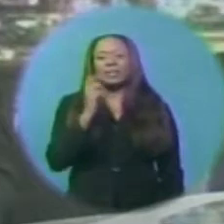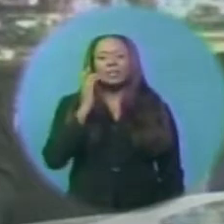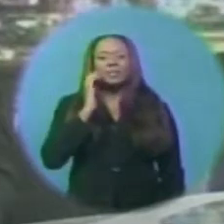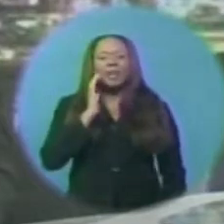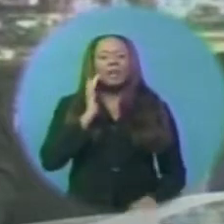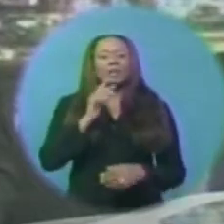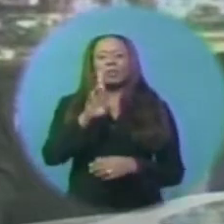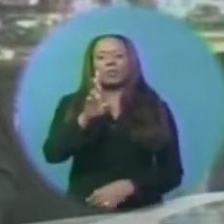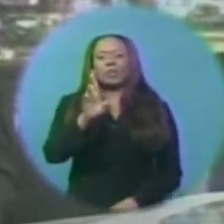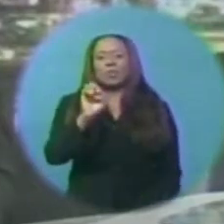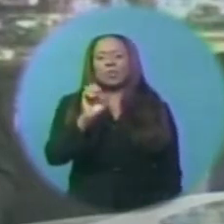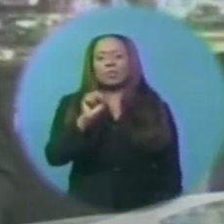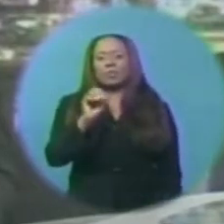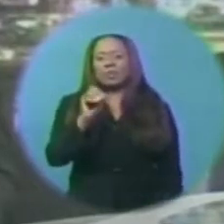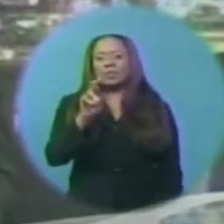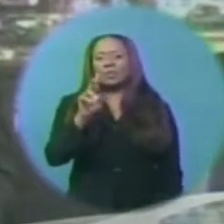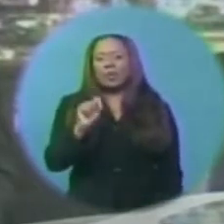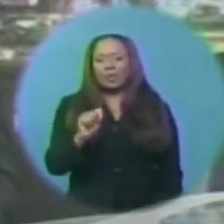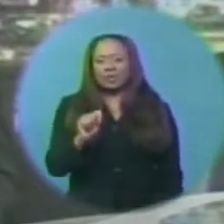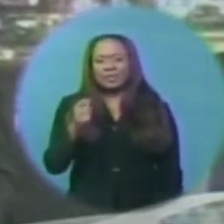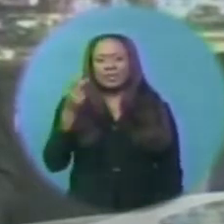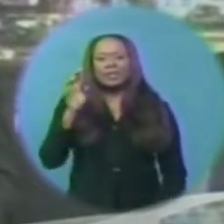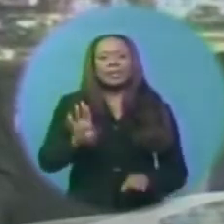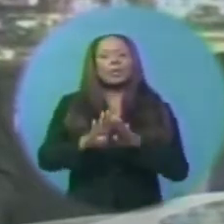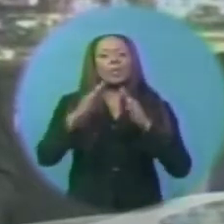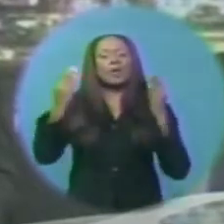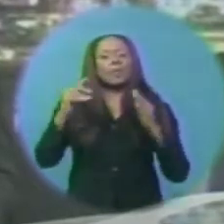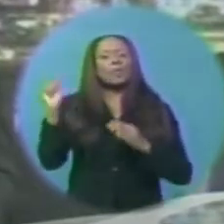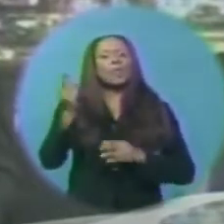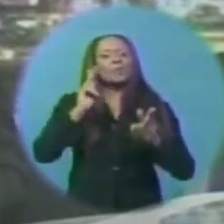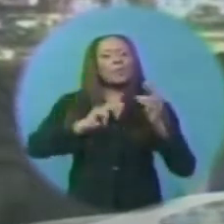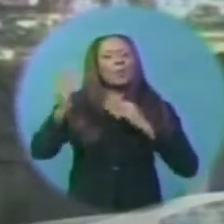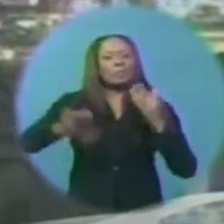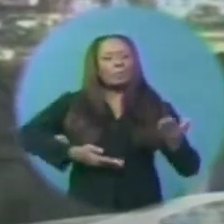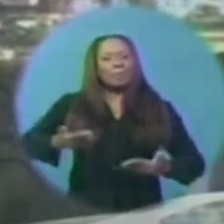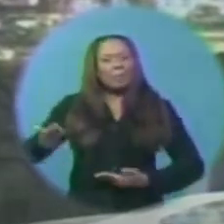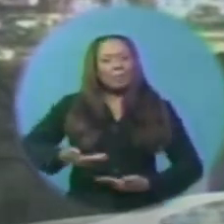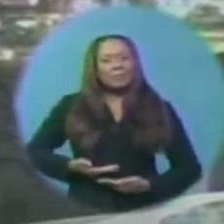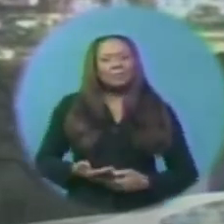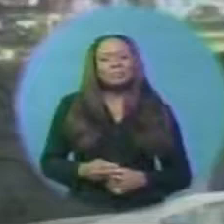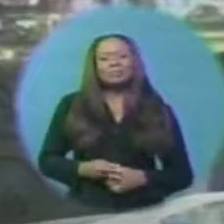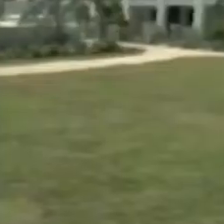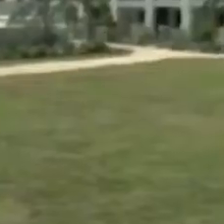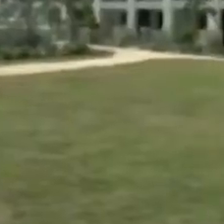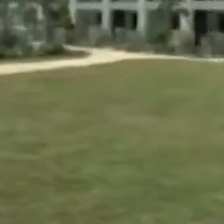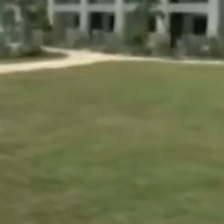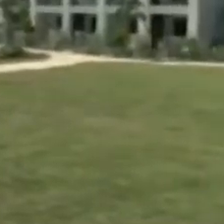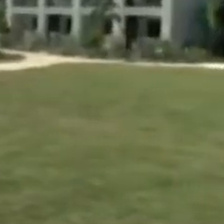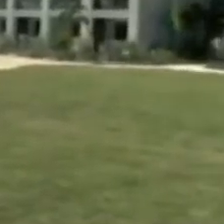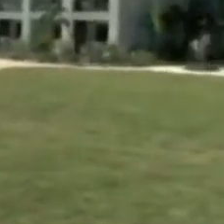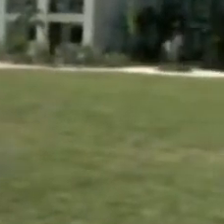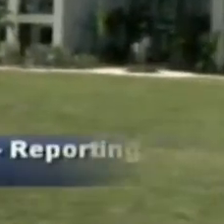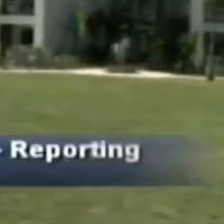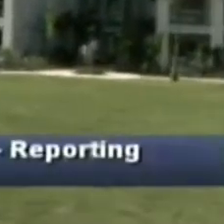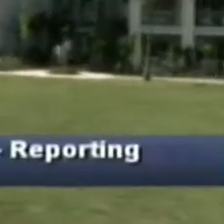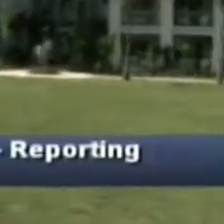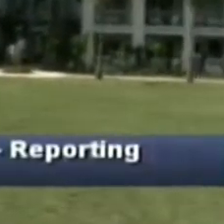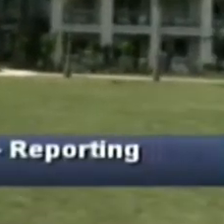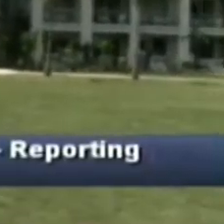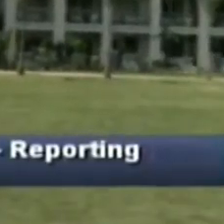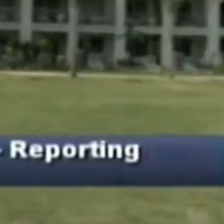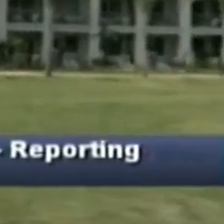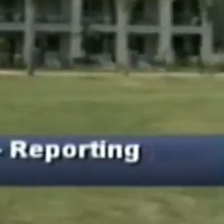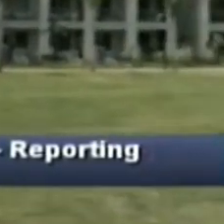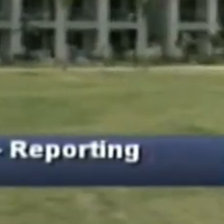to another level. Kareem Smith was there as the resort welcomed its first guests. The Sandals Royal Resort has delivered on